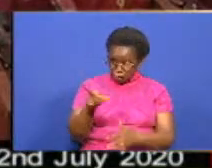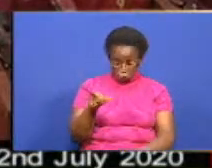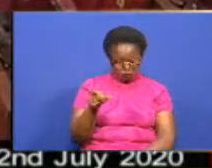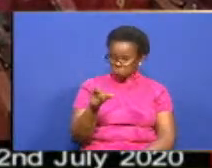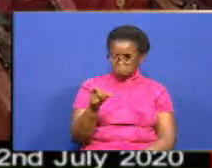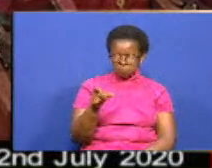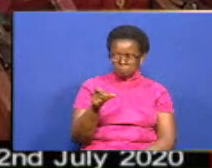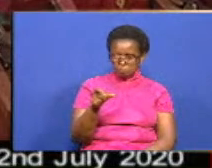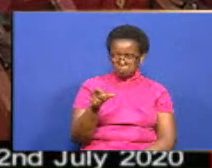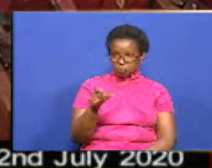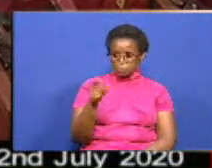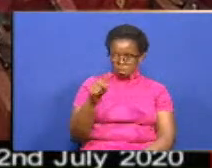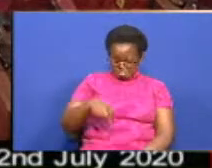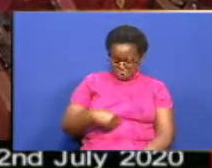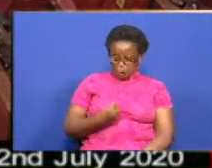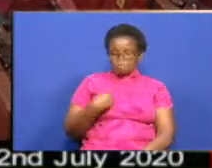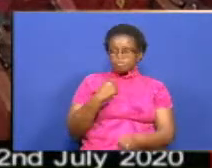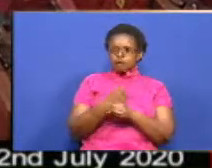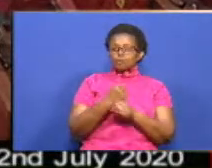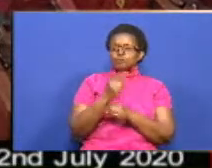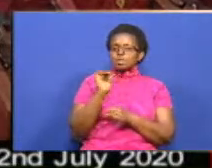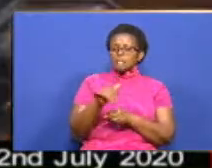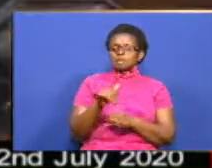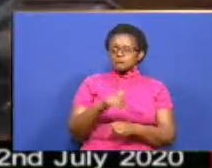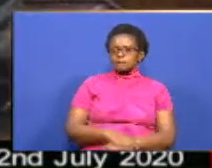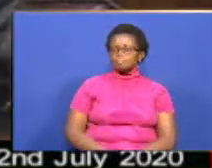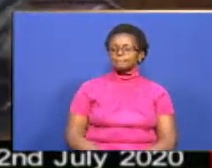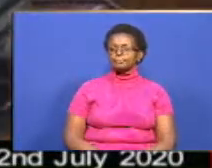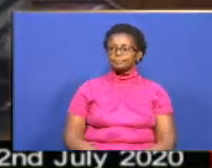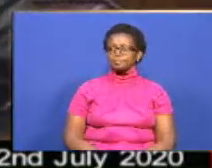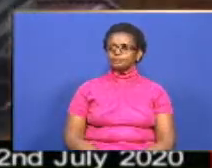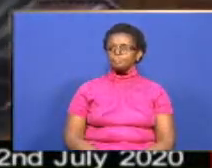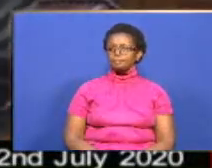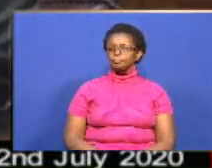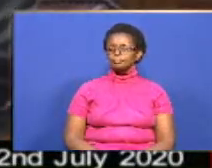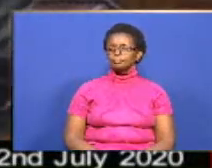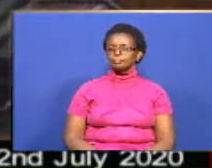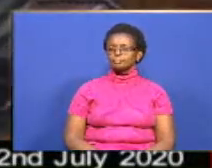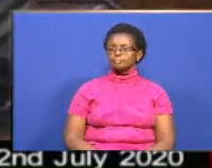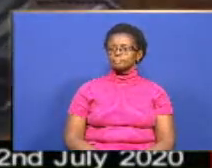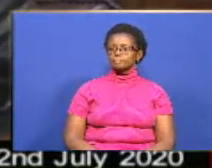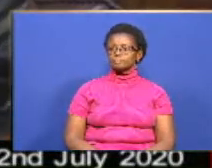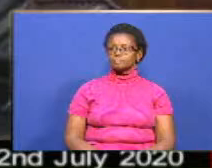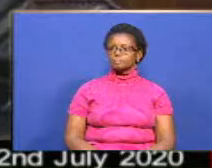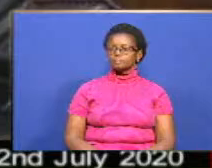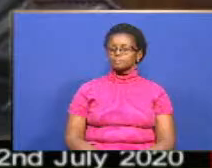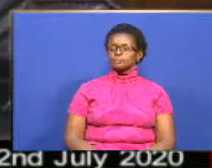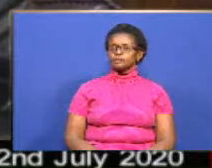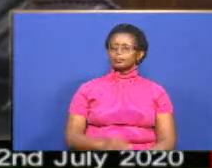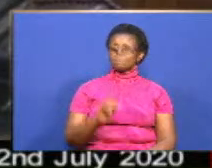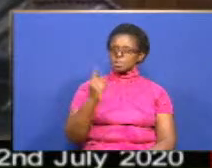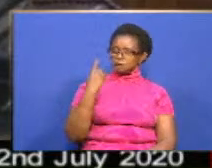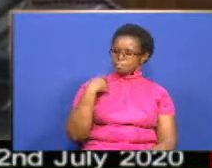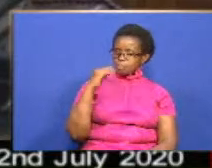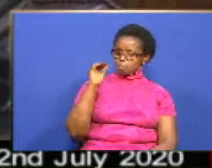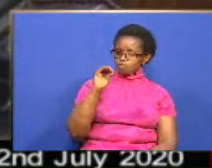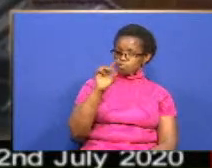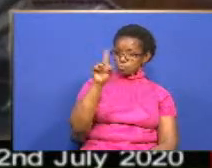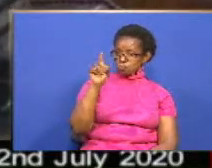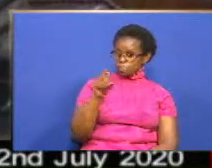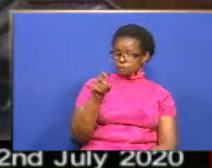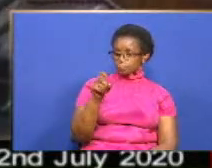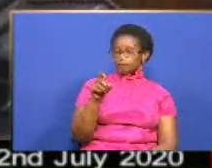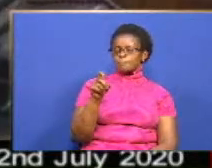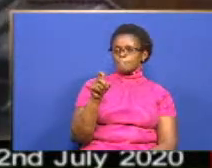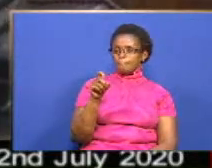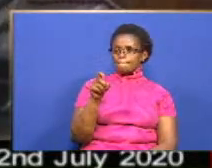Thank you, Mr. I will do that on your behalf if there is need be for now. But what I'll proceed to do is to put the question,